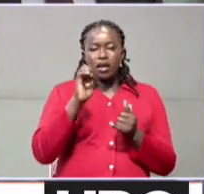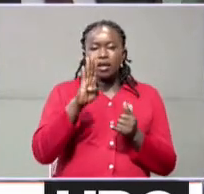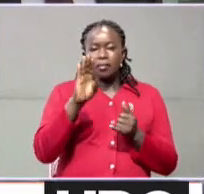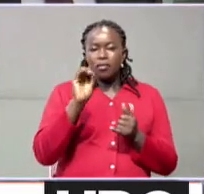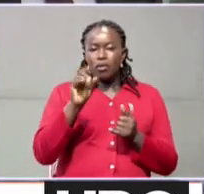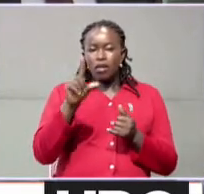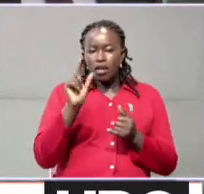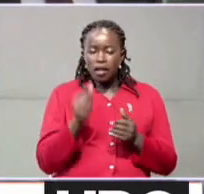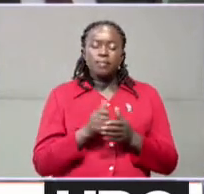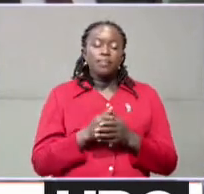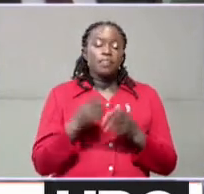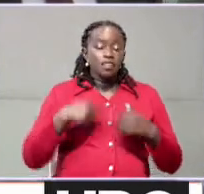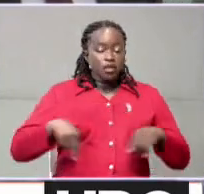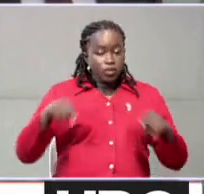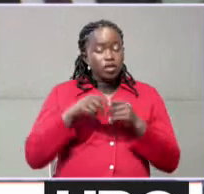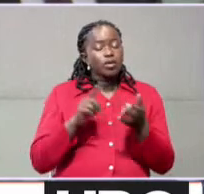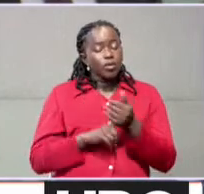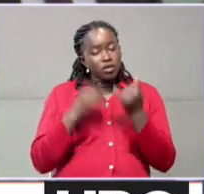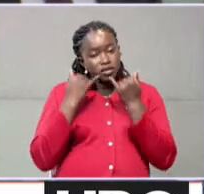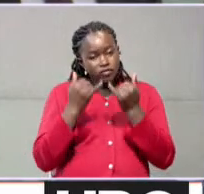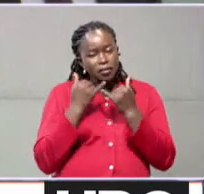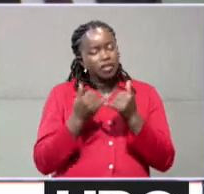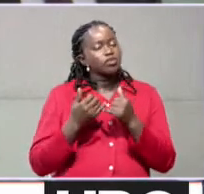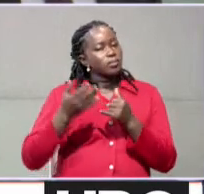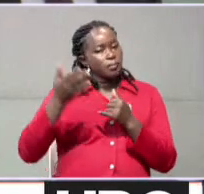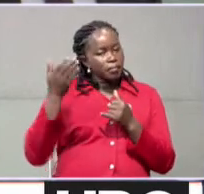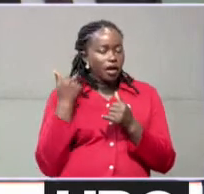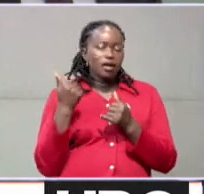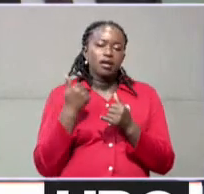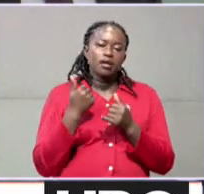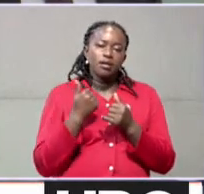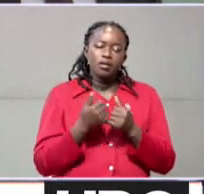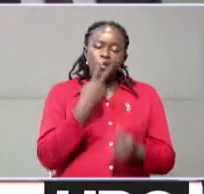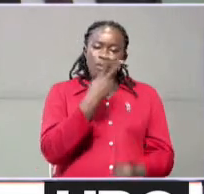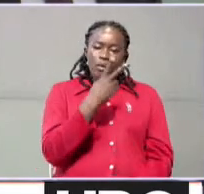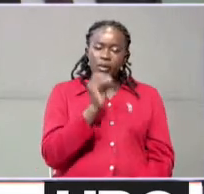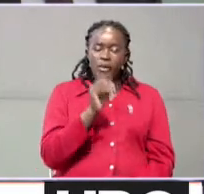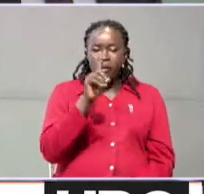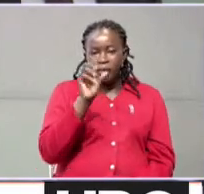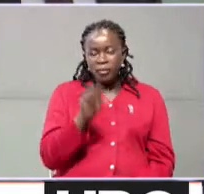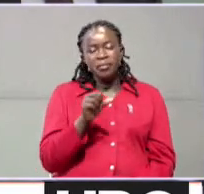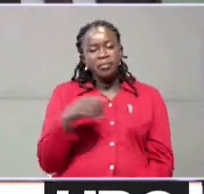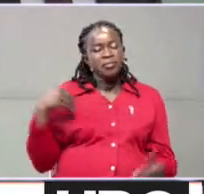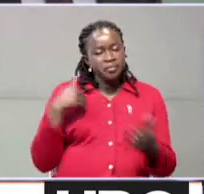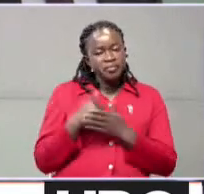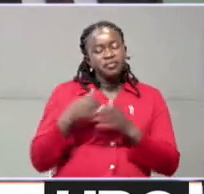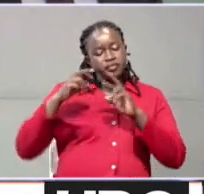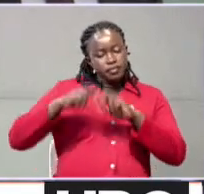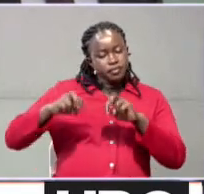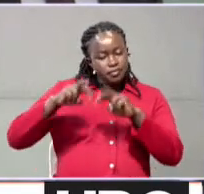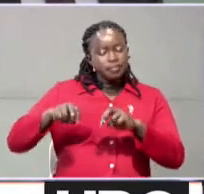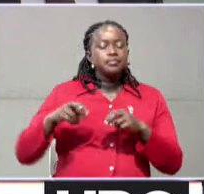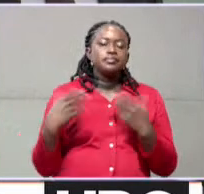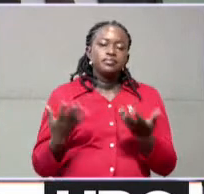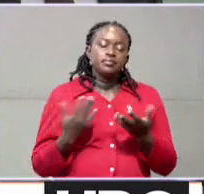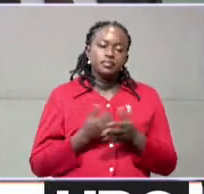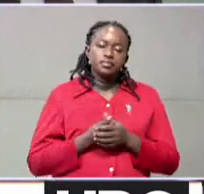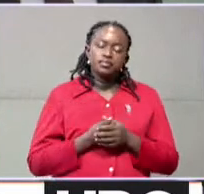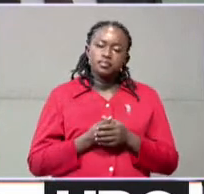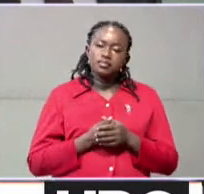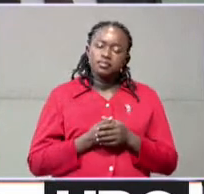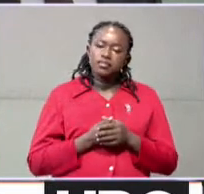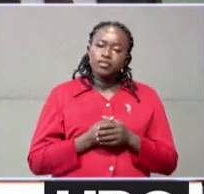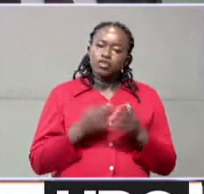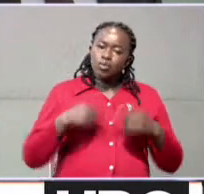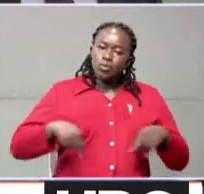we were reliably informed and that is way back in 2019 i've been checking that